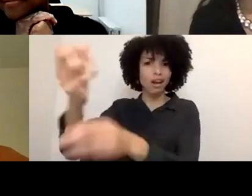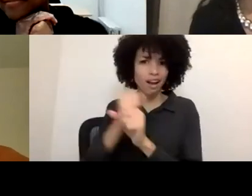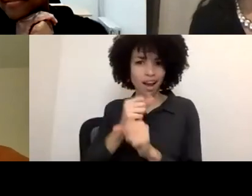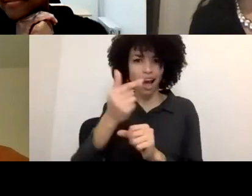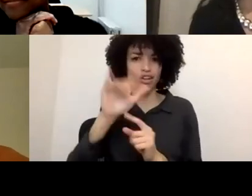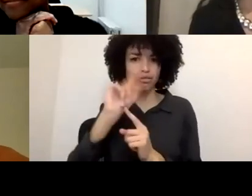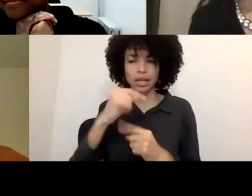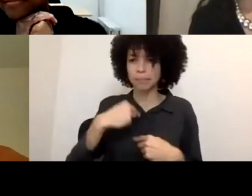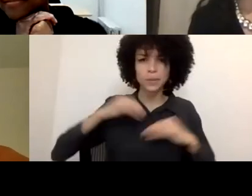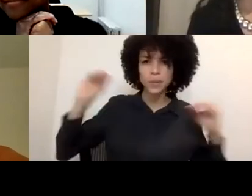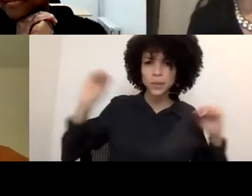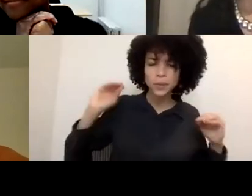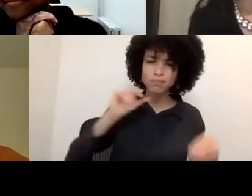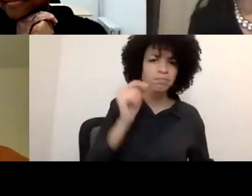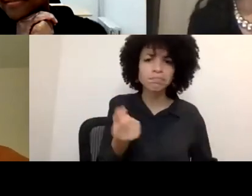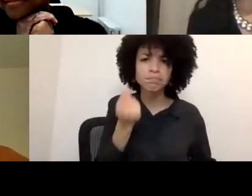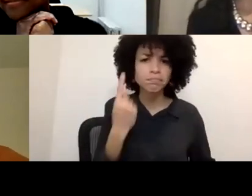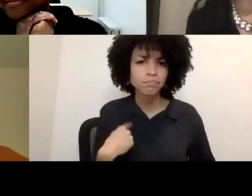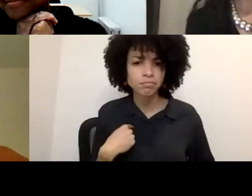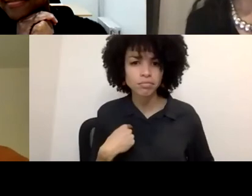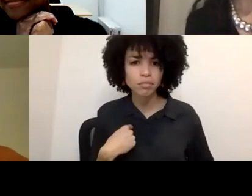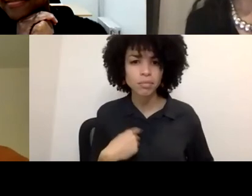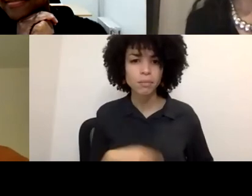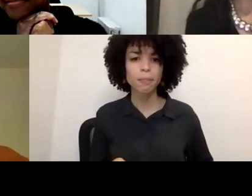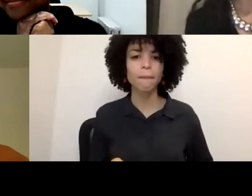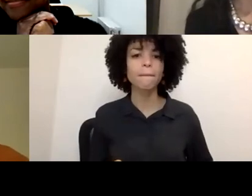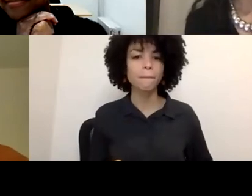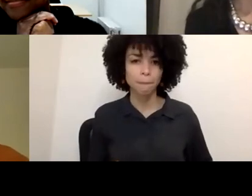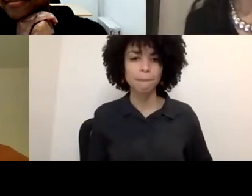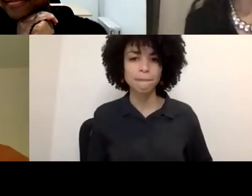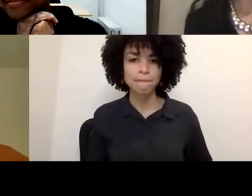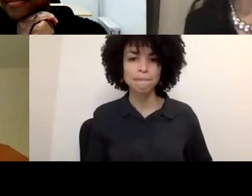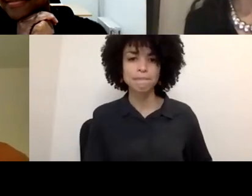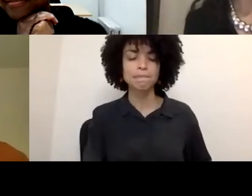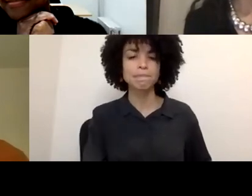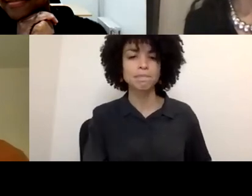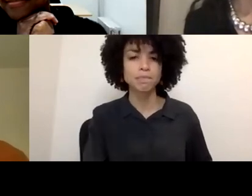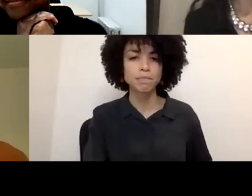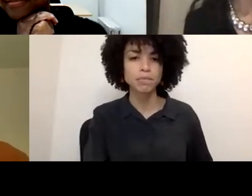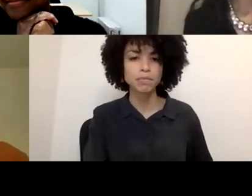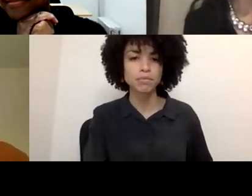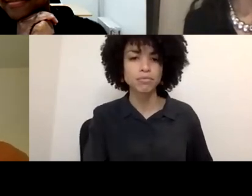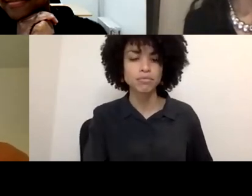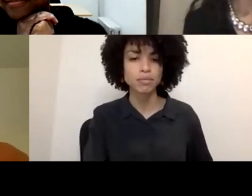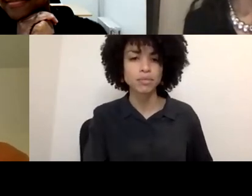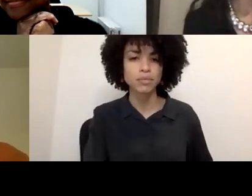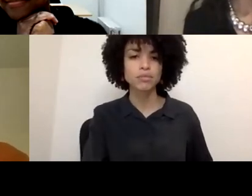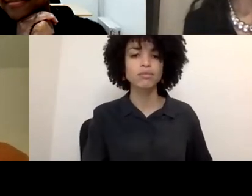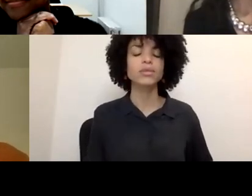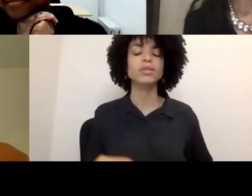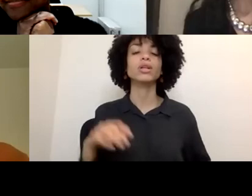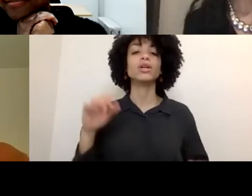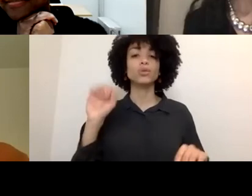in the guidelines or statement saying, here's the purpose and I fit the purpose better than the other one. So this kind of thing